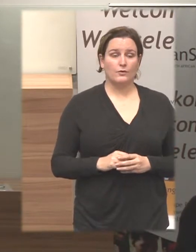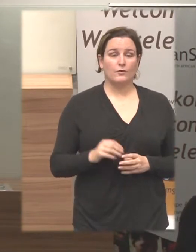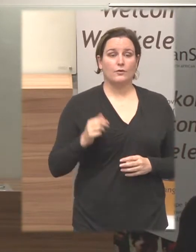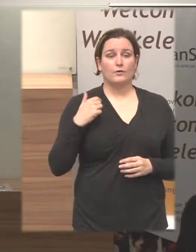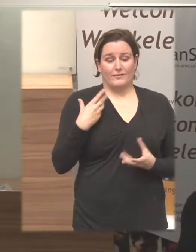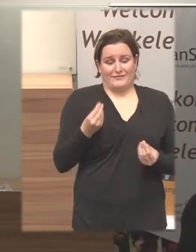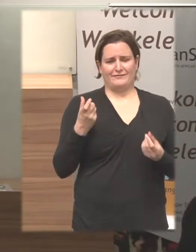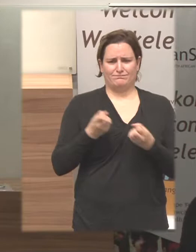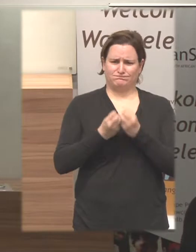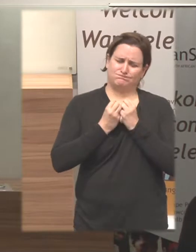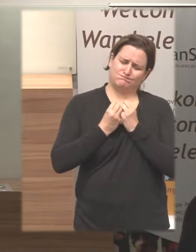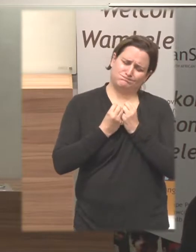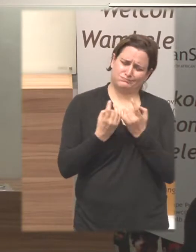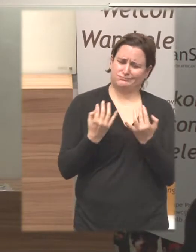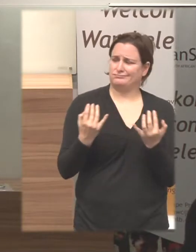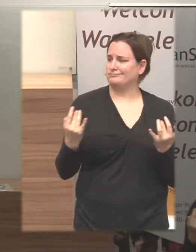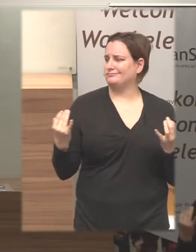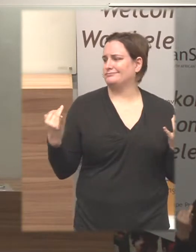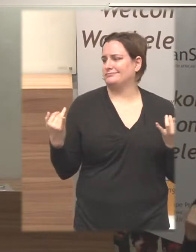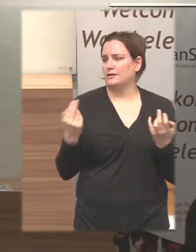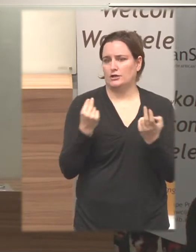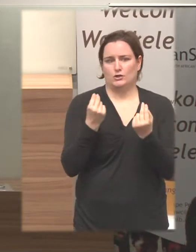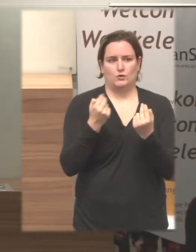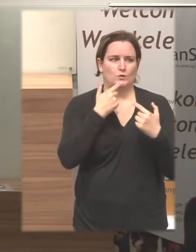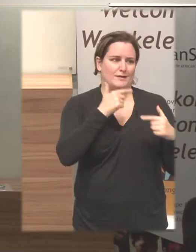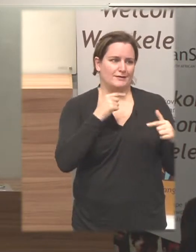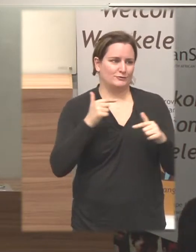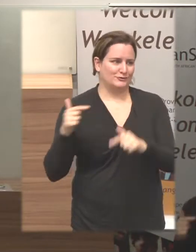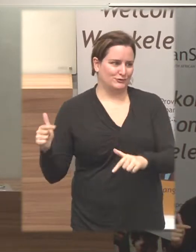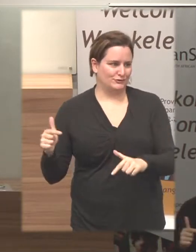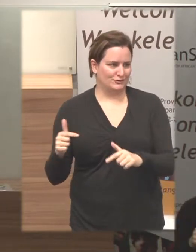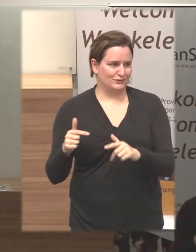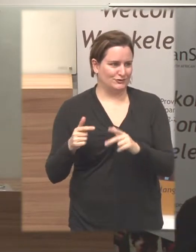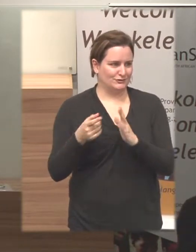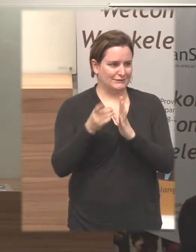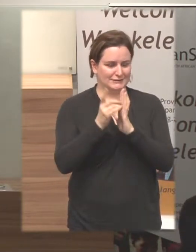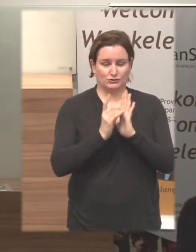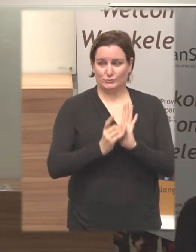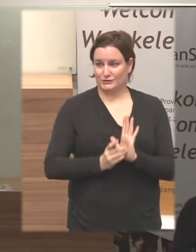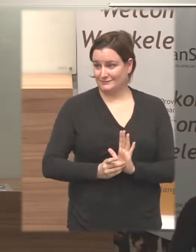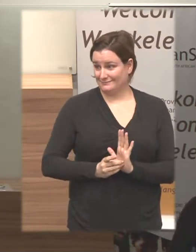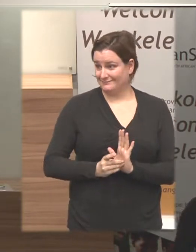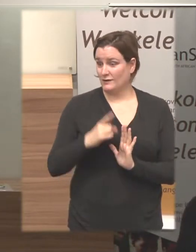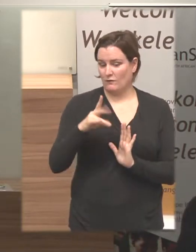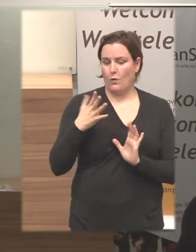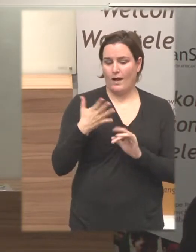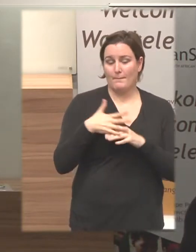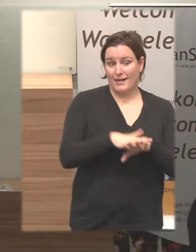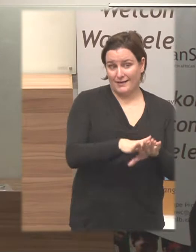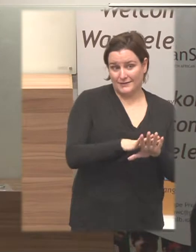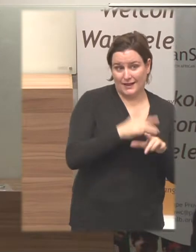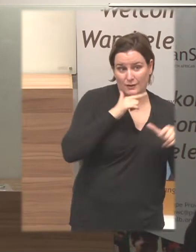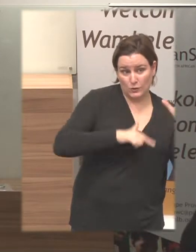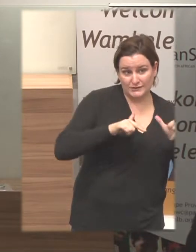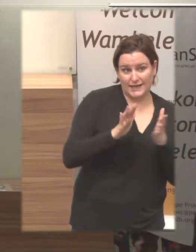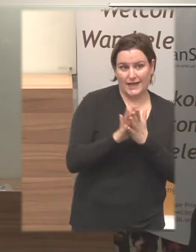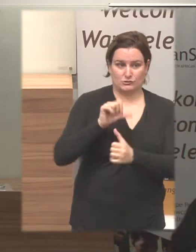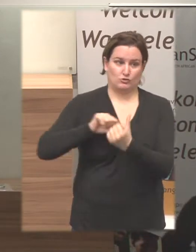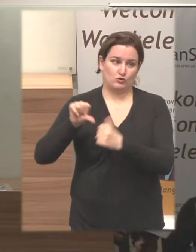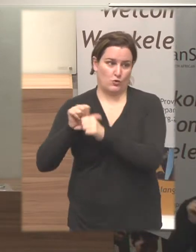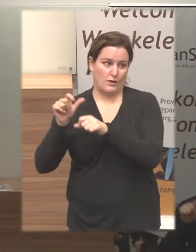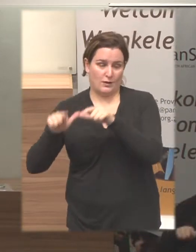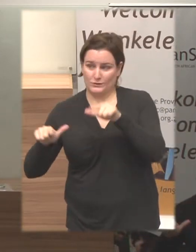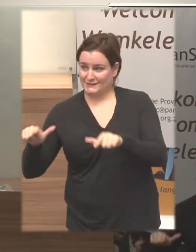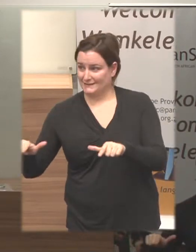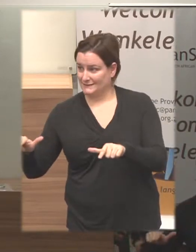plethora of new languages of description that have developed in applied linguistics and in sociolinguistics to try to